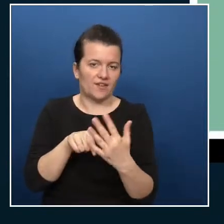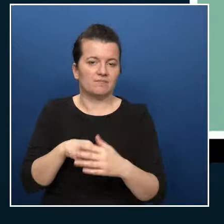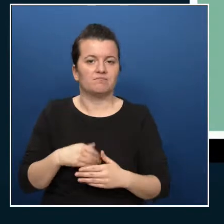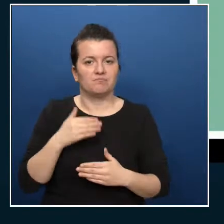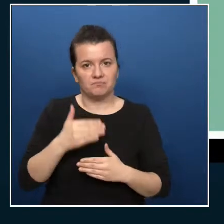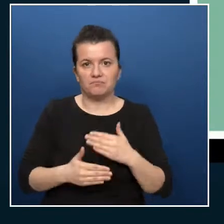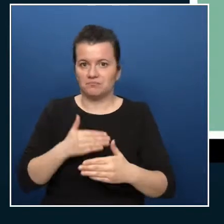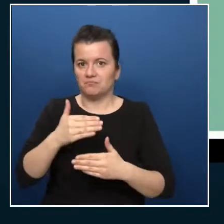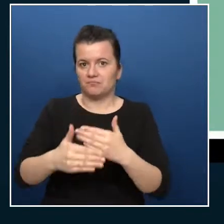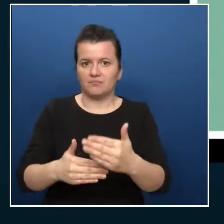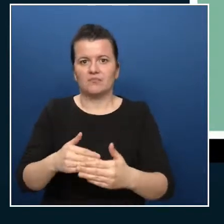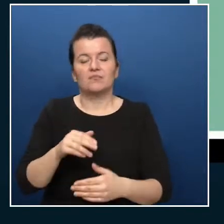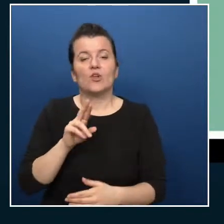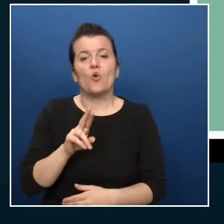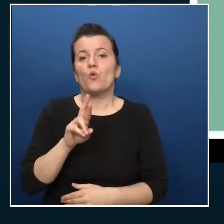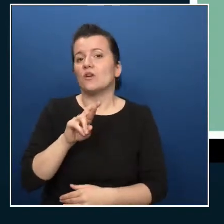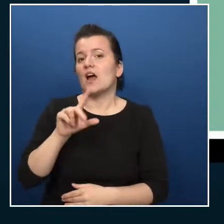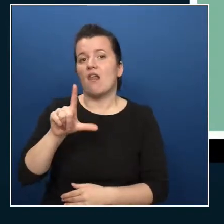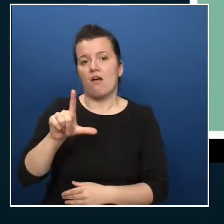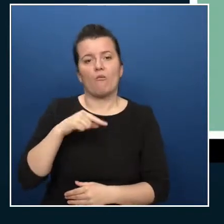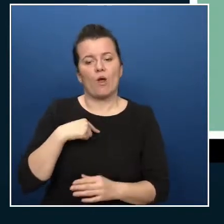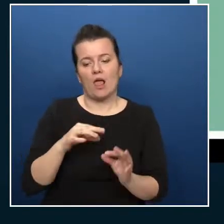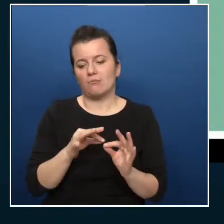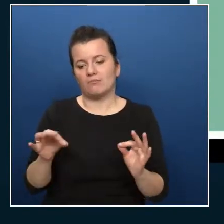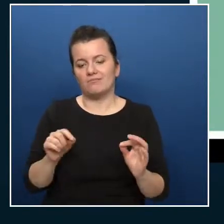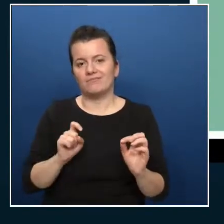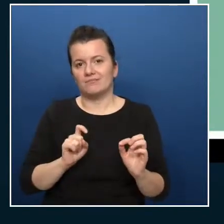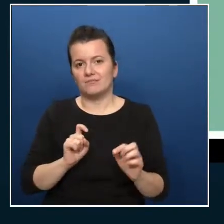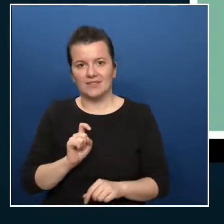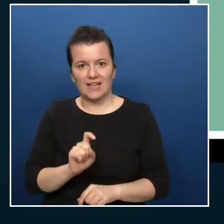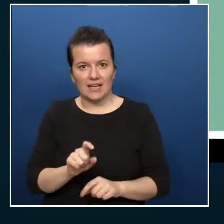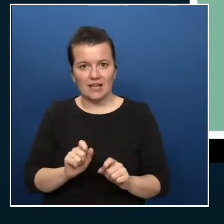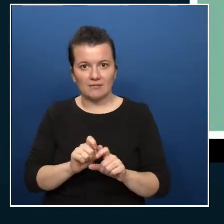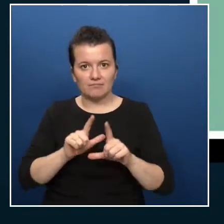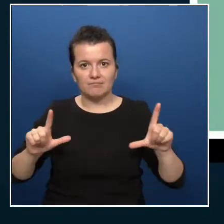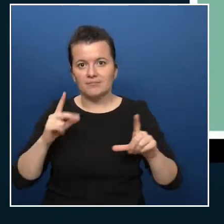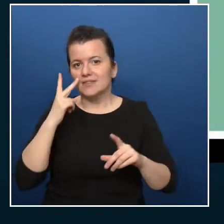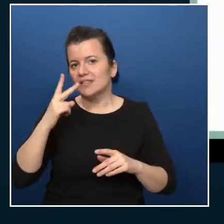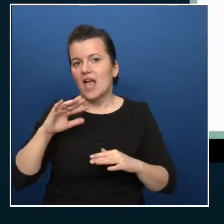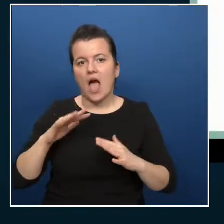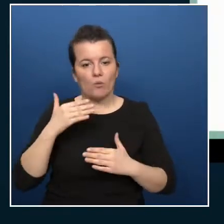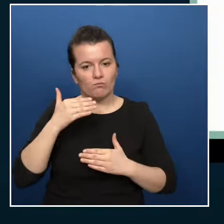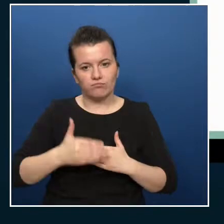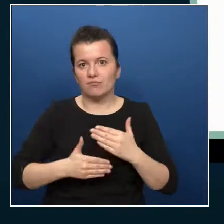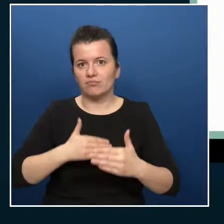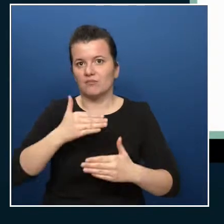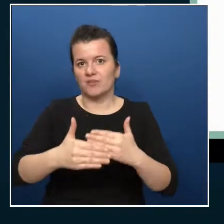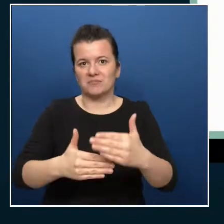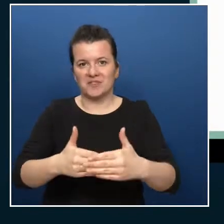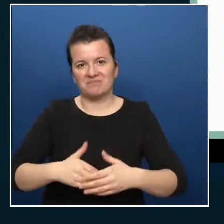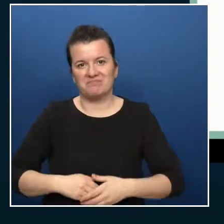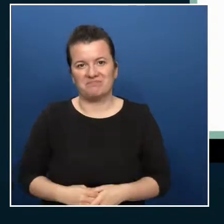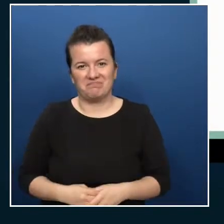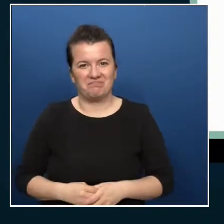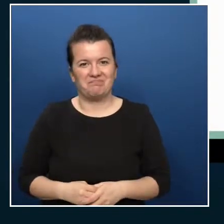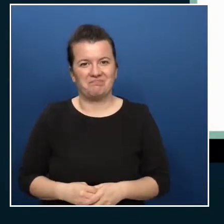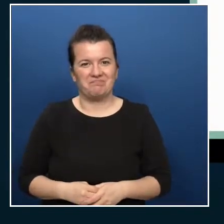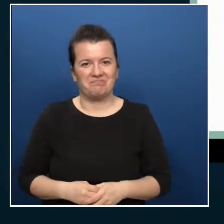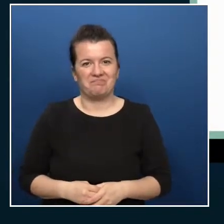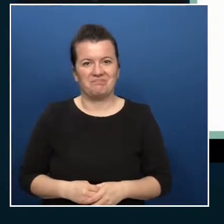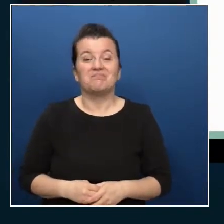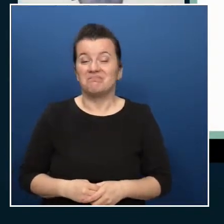Medium, IT Next, part of Linkit. And yeah, that was my presentation.